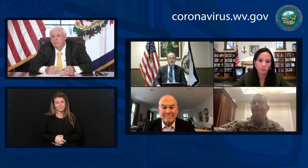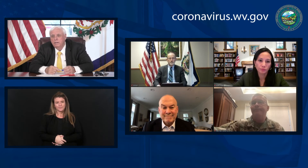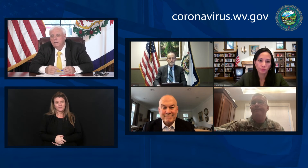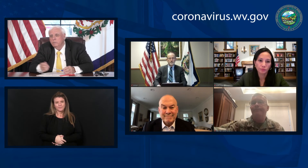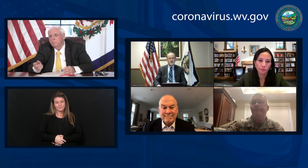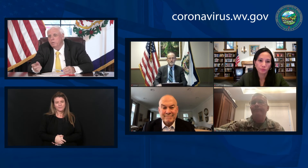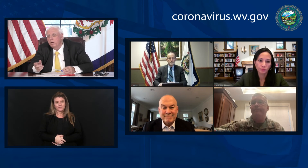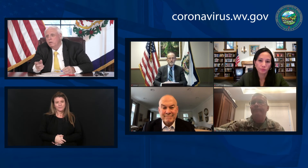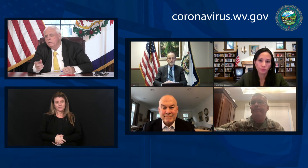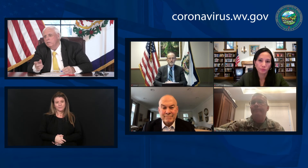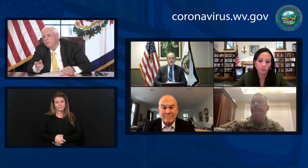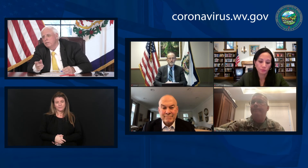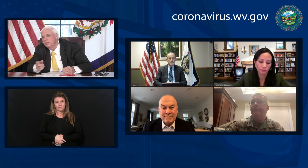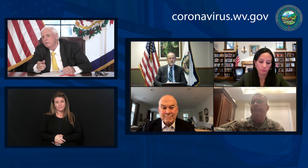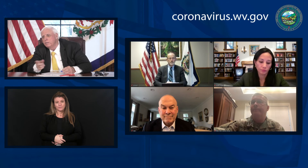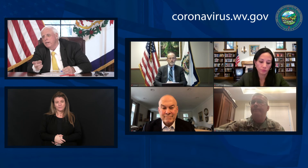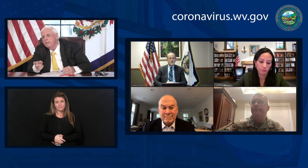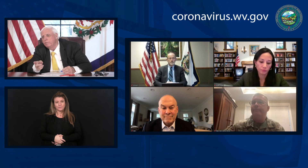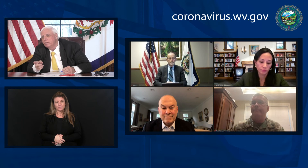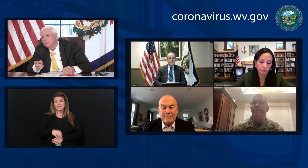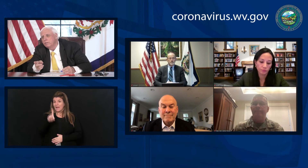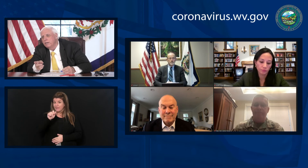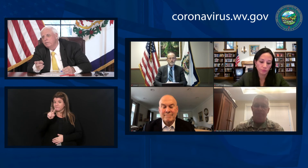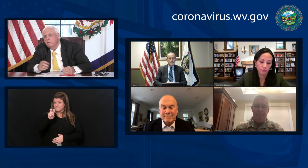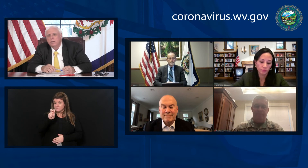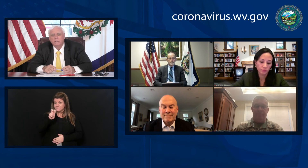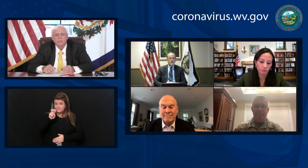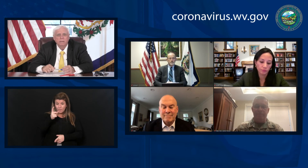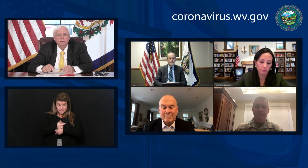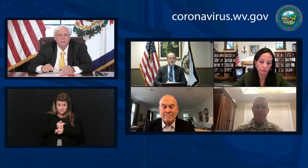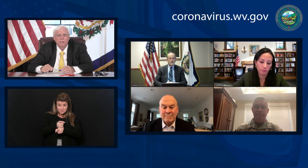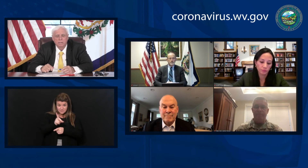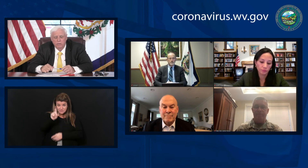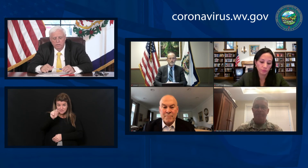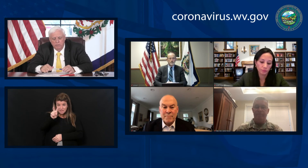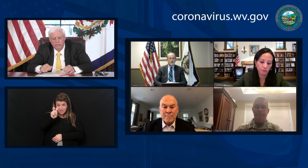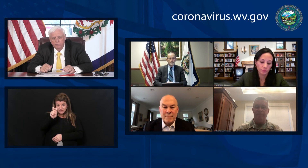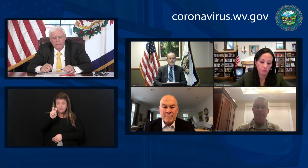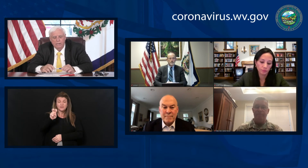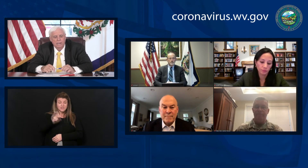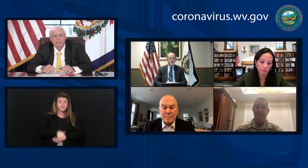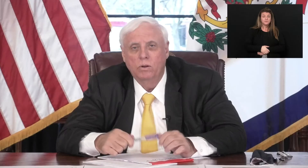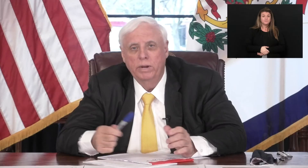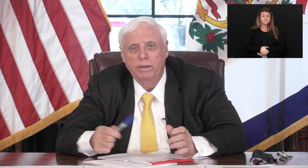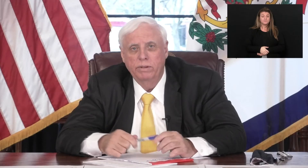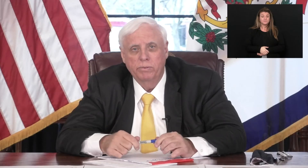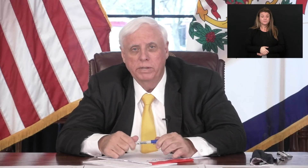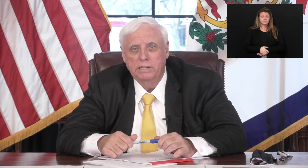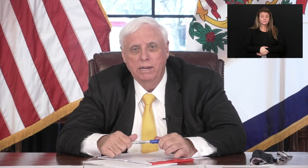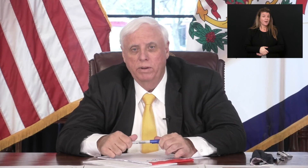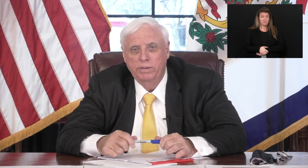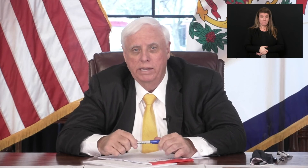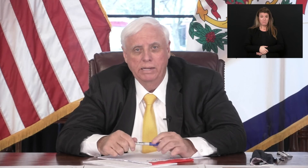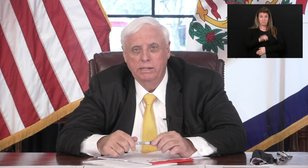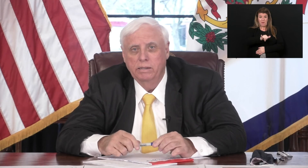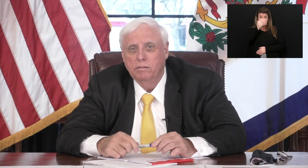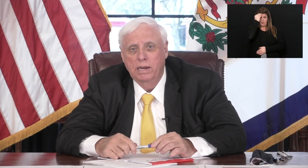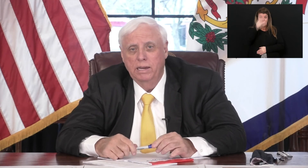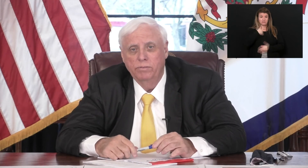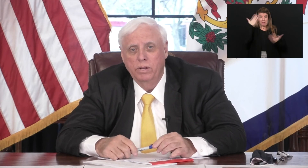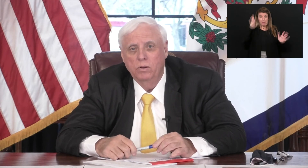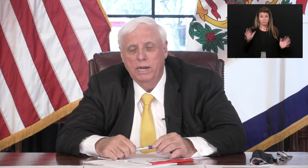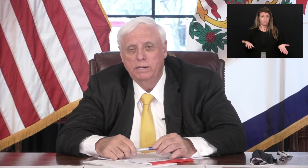And was it Paul, Dave? Was it David? Dave, or Dave? I don't have the information. I don't have any idea.